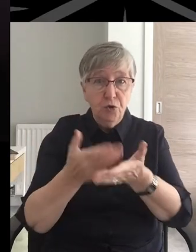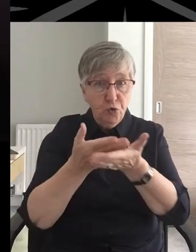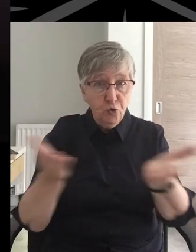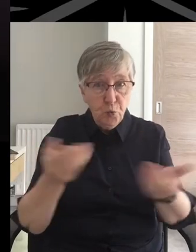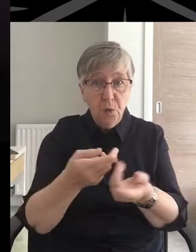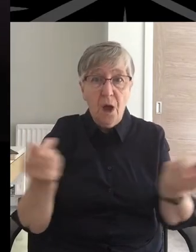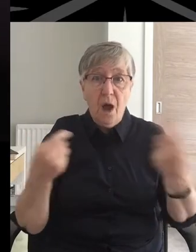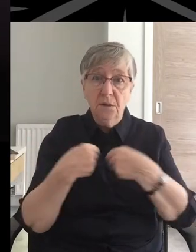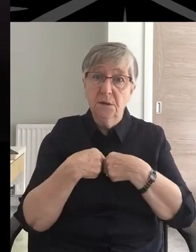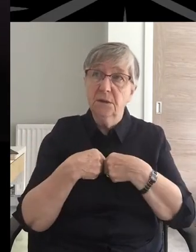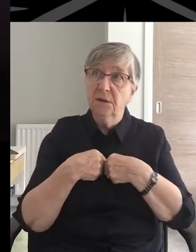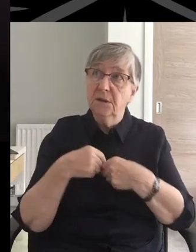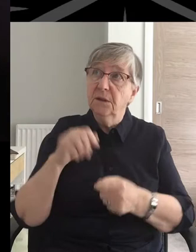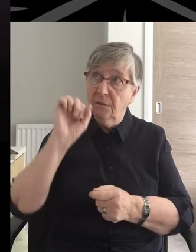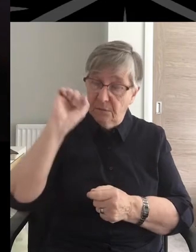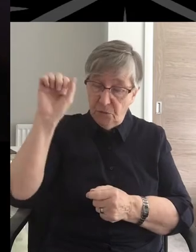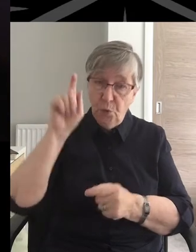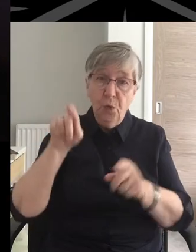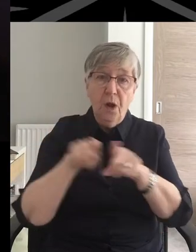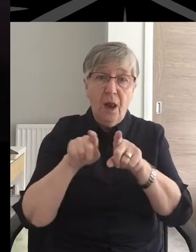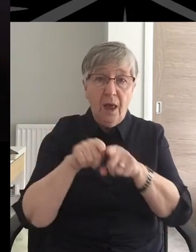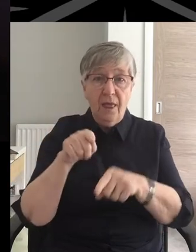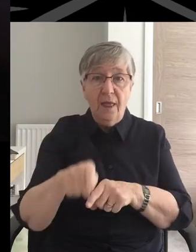what you're like.